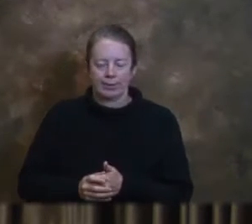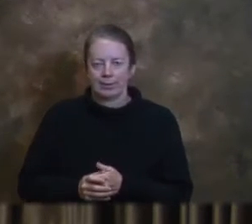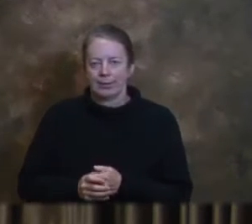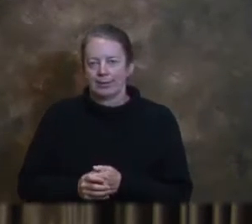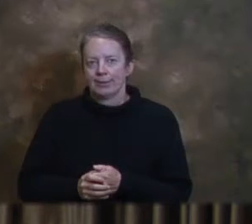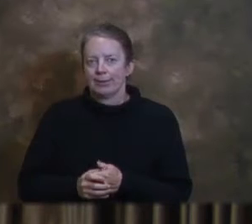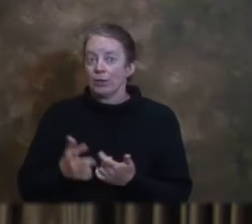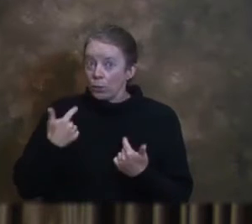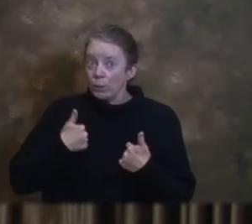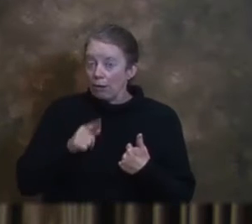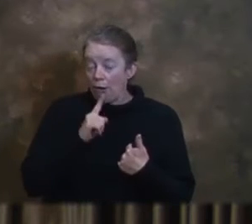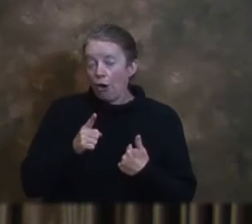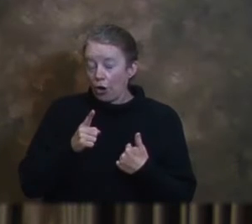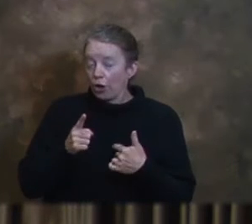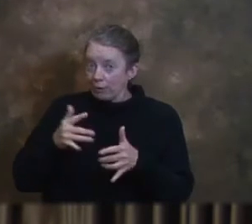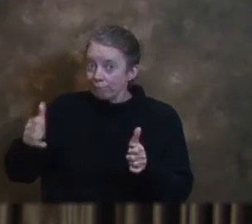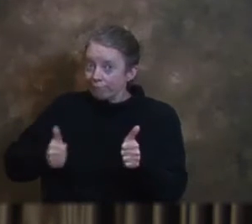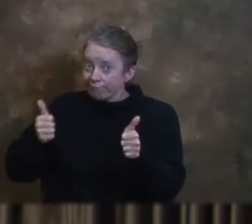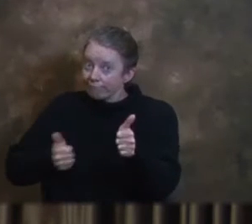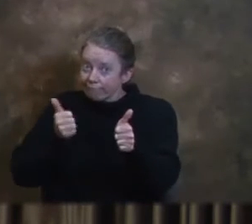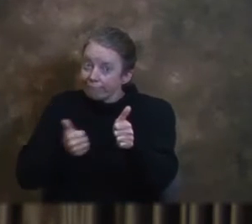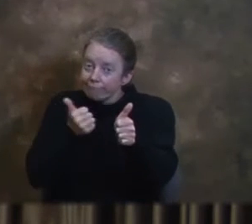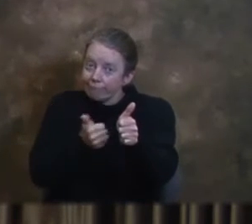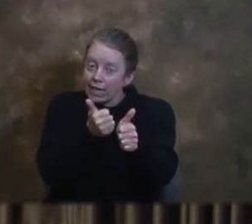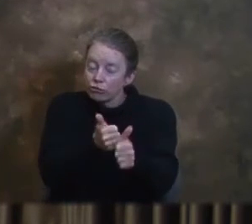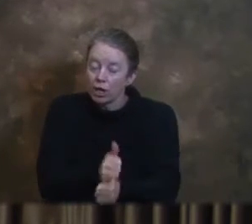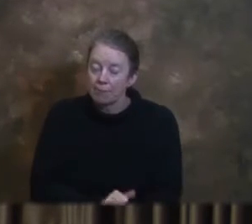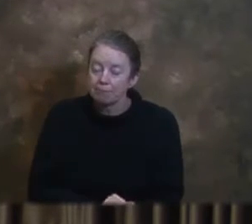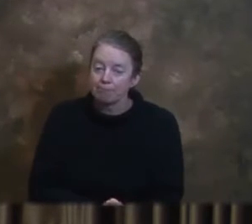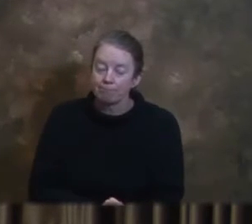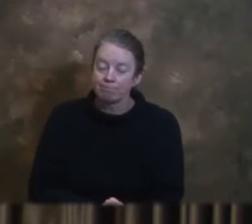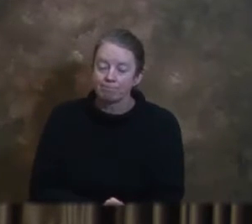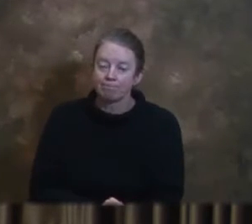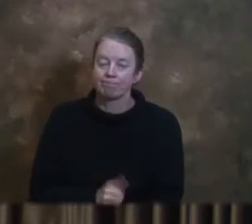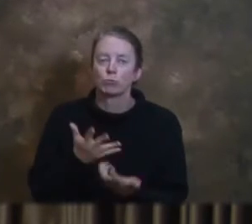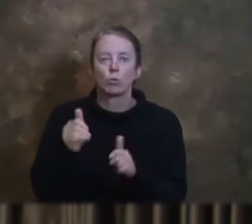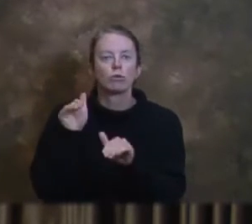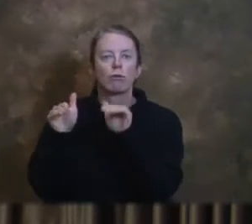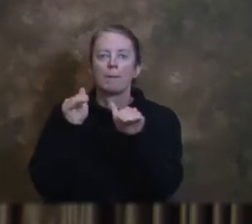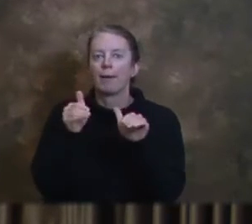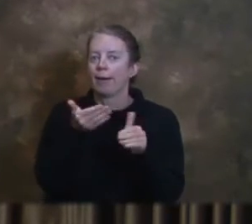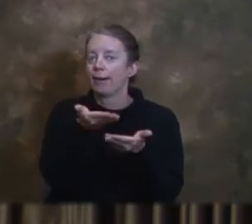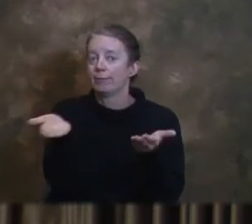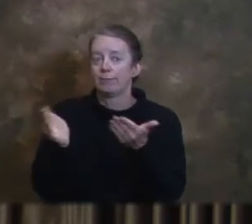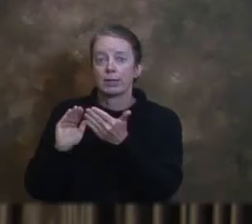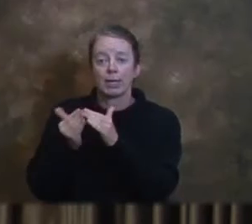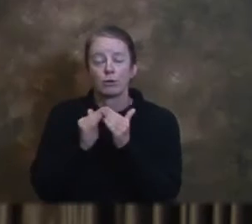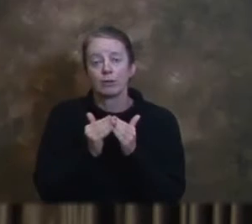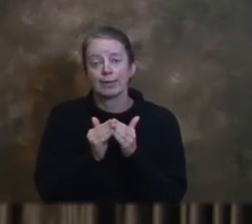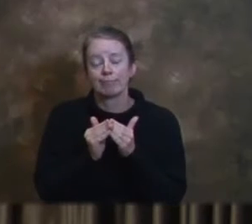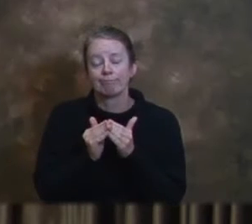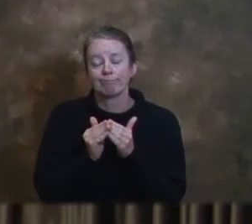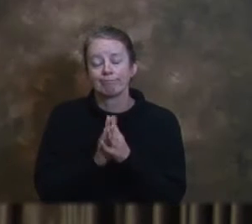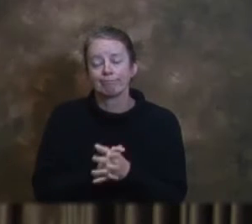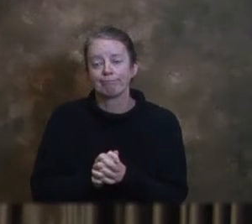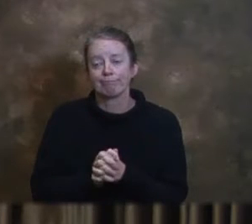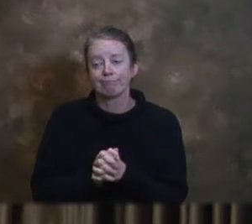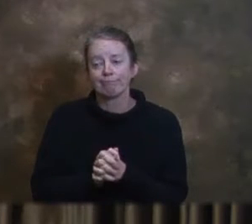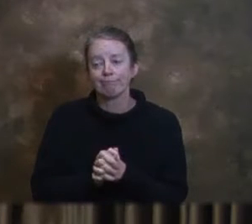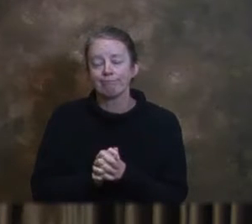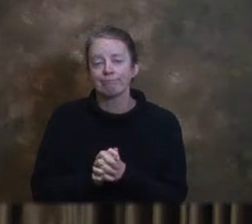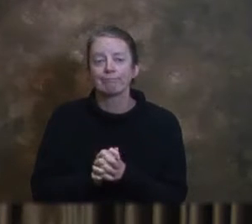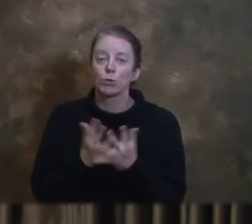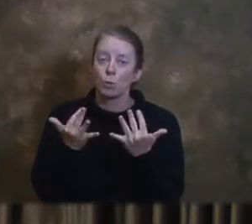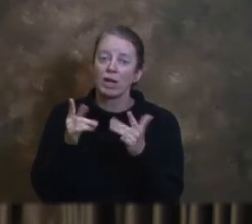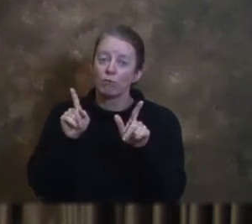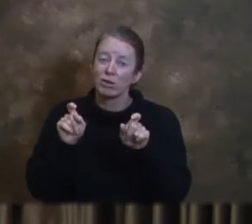we're playing catch up with it. And so I just want to remind the community that yes, there are probably going to be some long